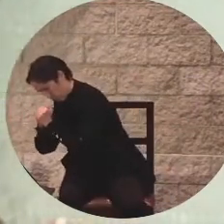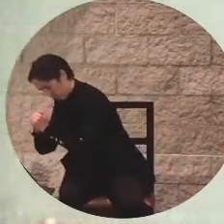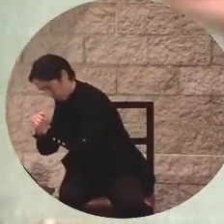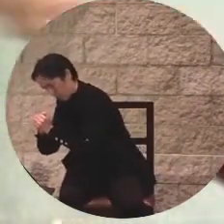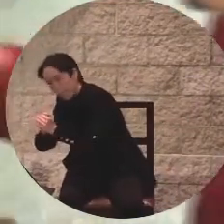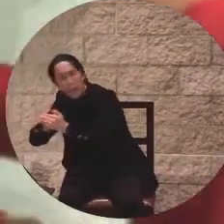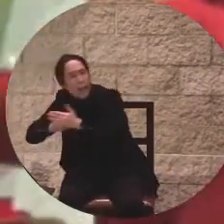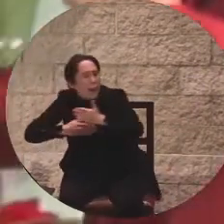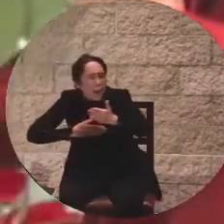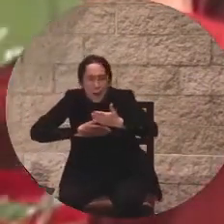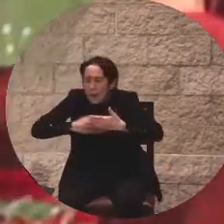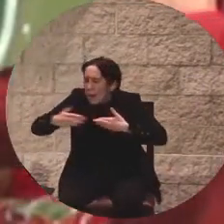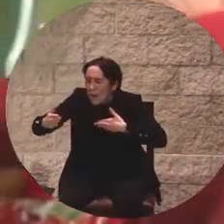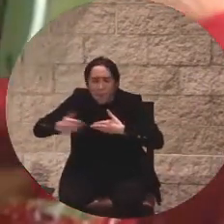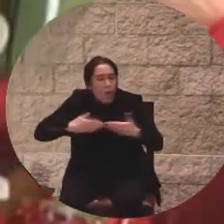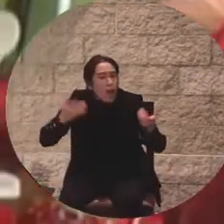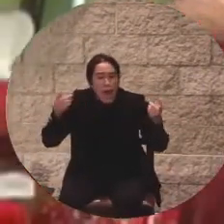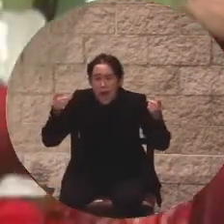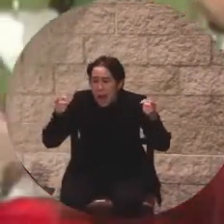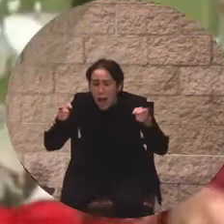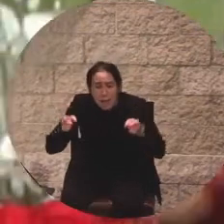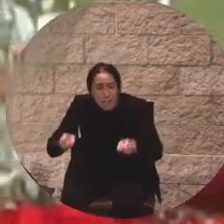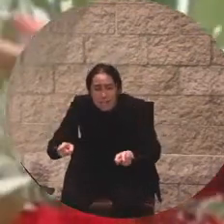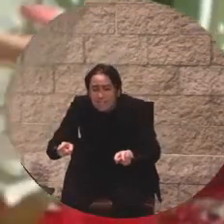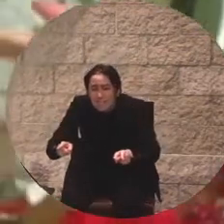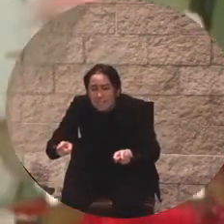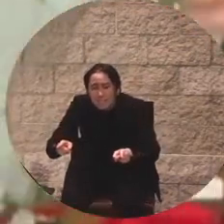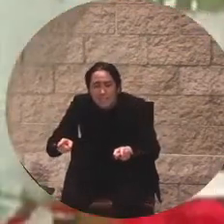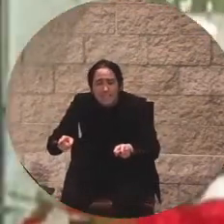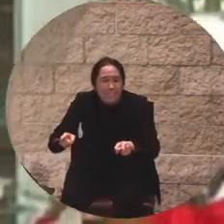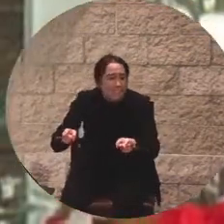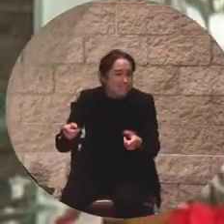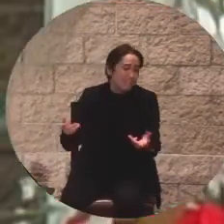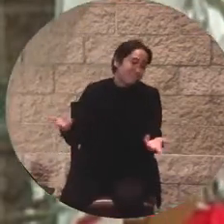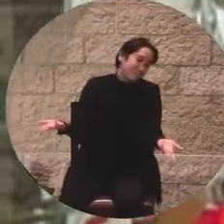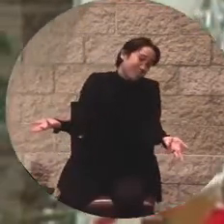Whatever happens or what may be,